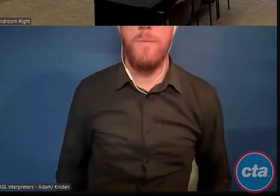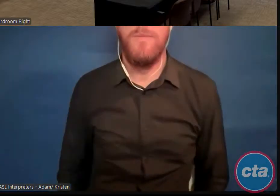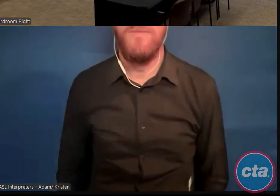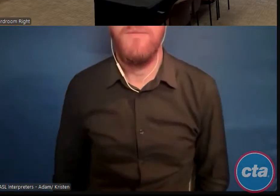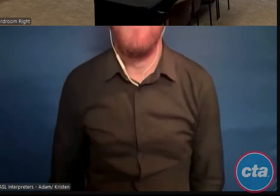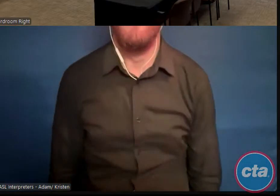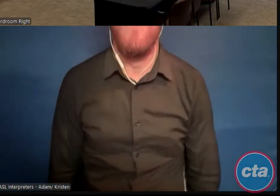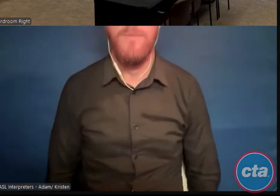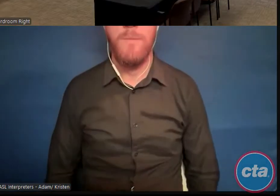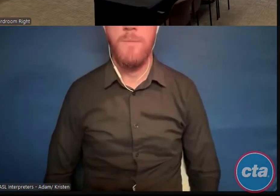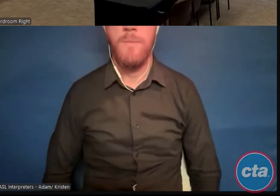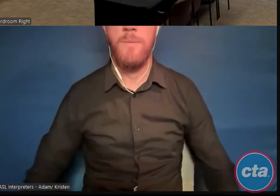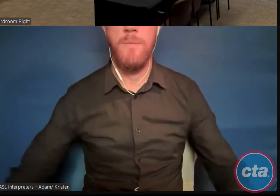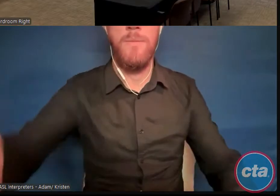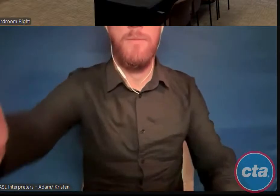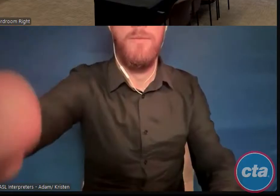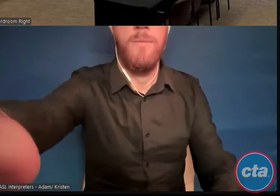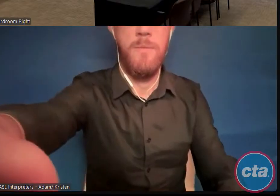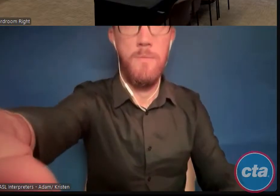Any other thoughts?